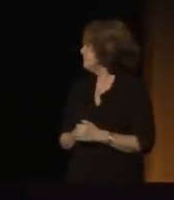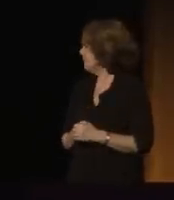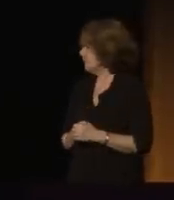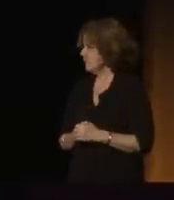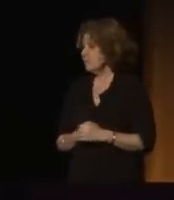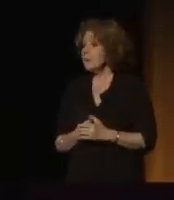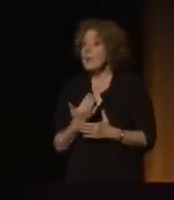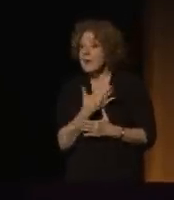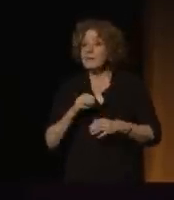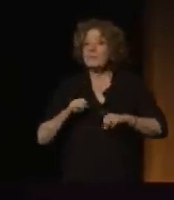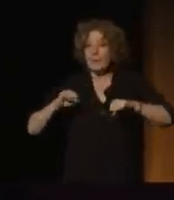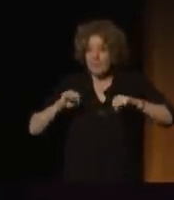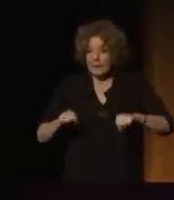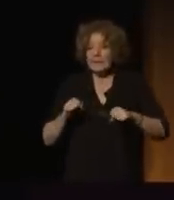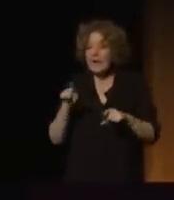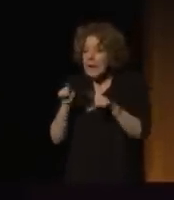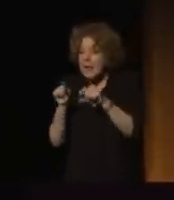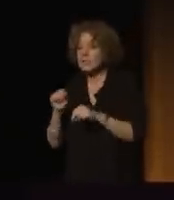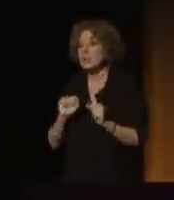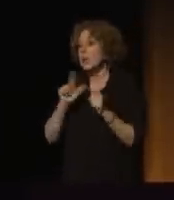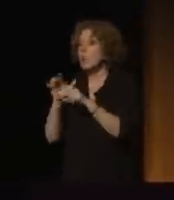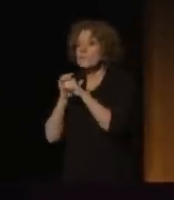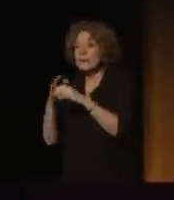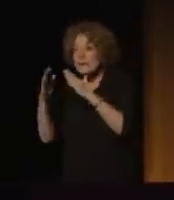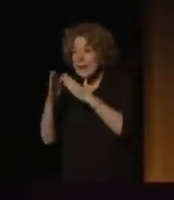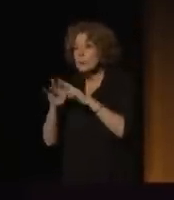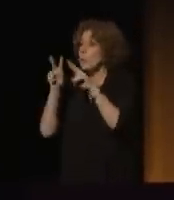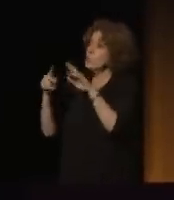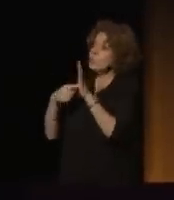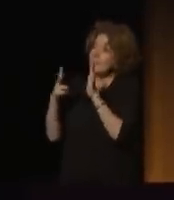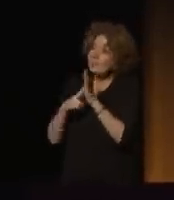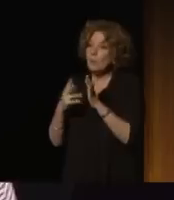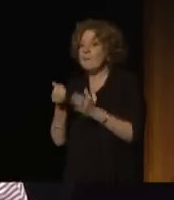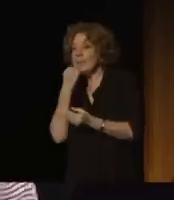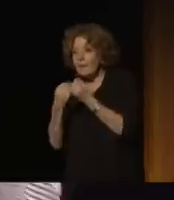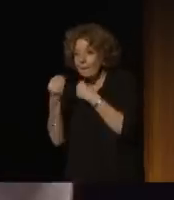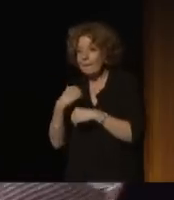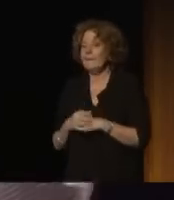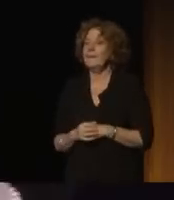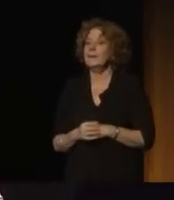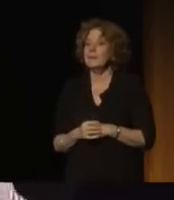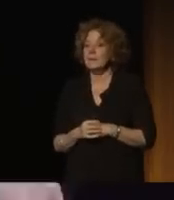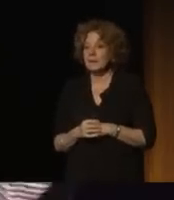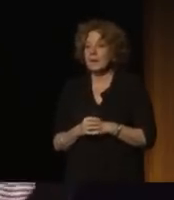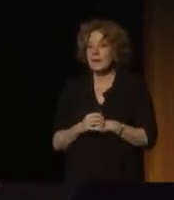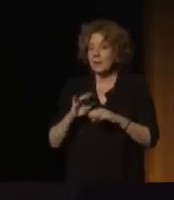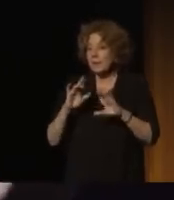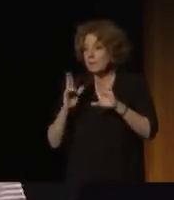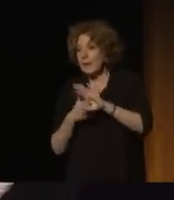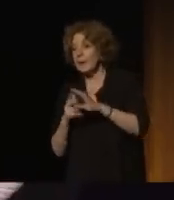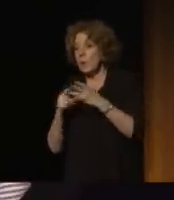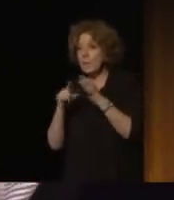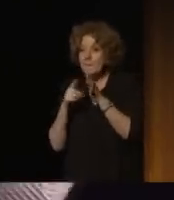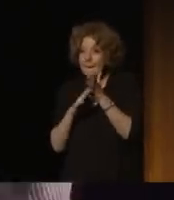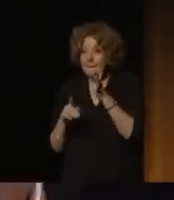Every presidential election, the night of it, I go to a friend's house. You know, we watch it on TV, we have dinner. I'm sure there have been good ones and bad ones. There were two Obama good